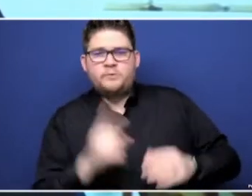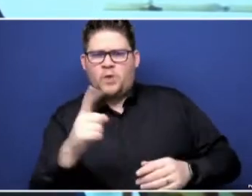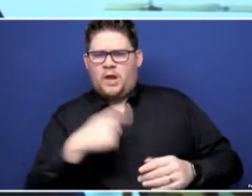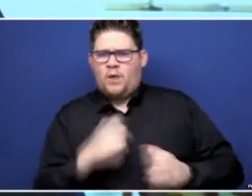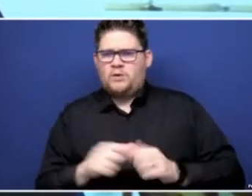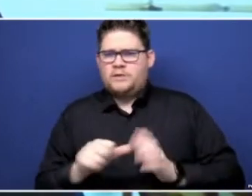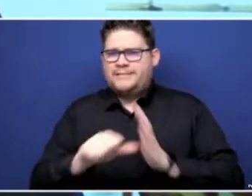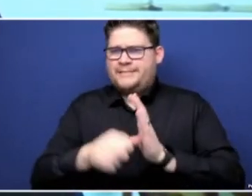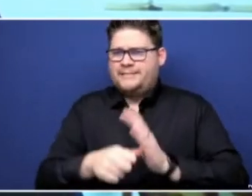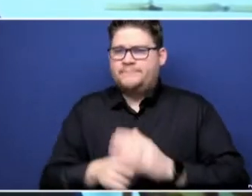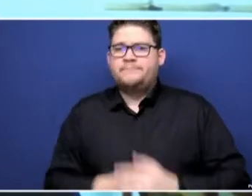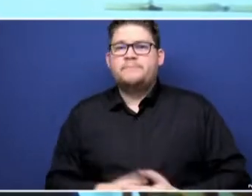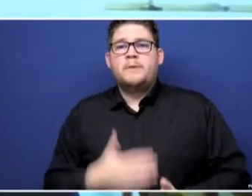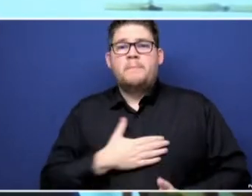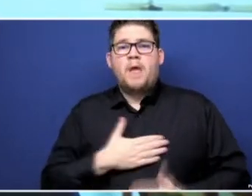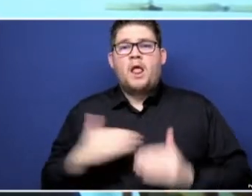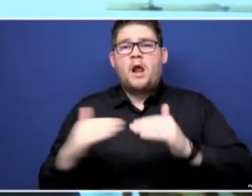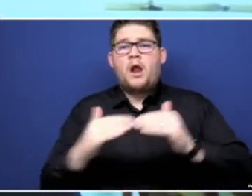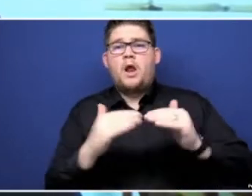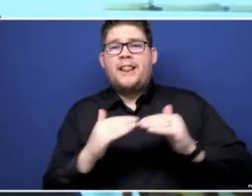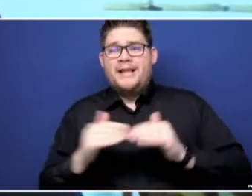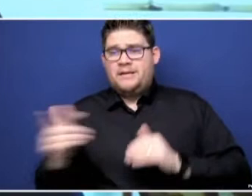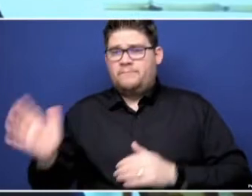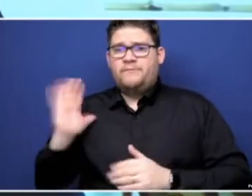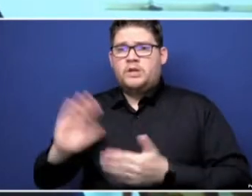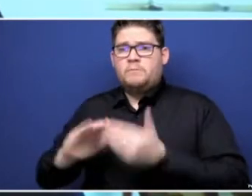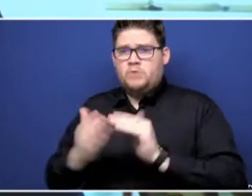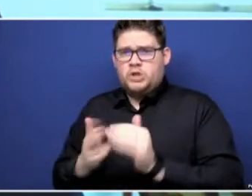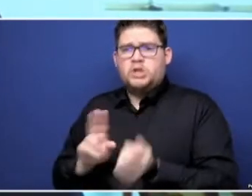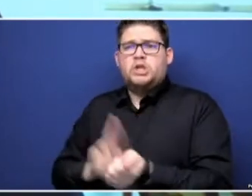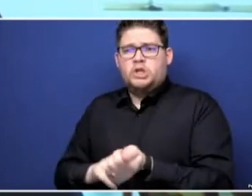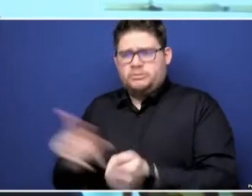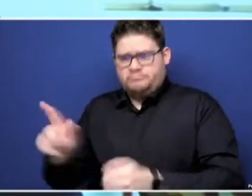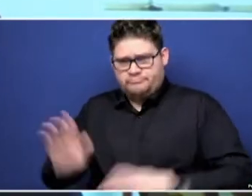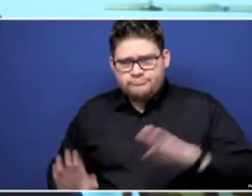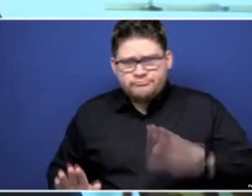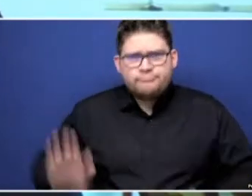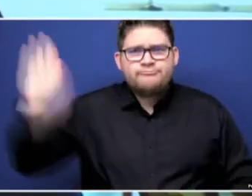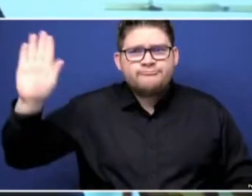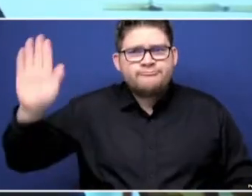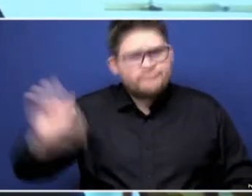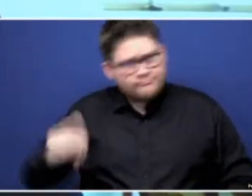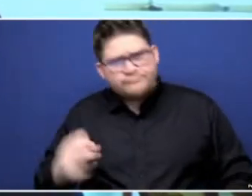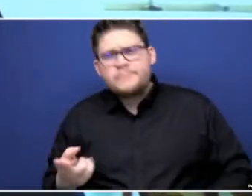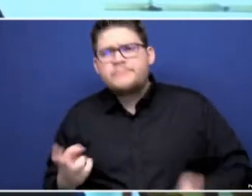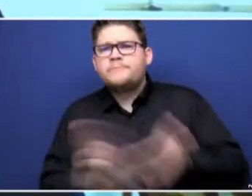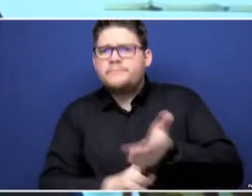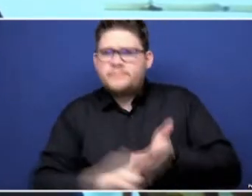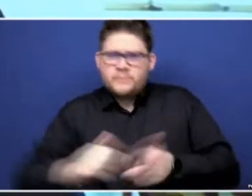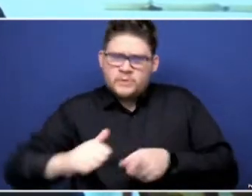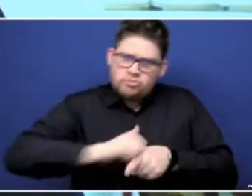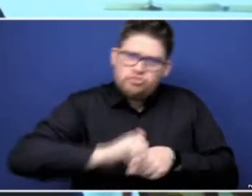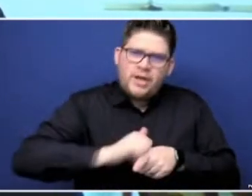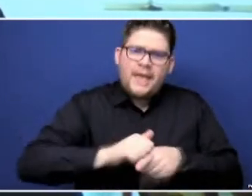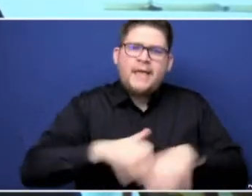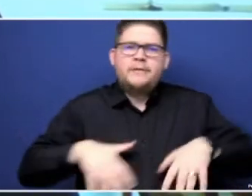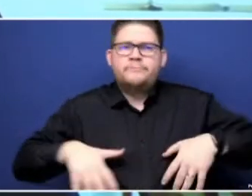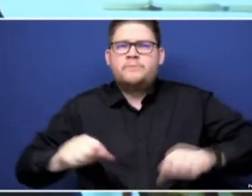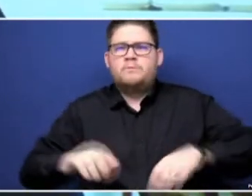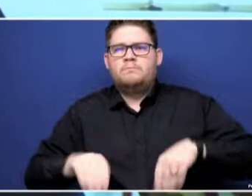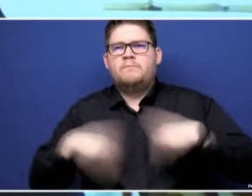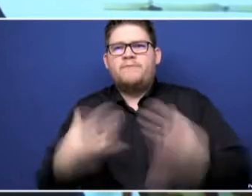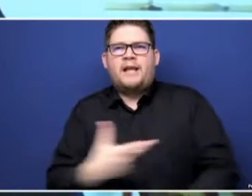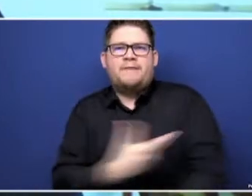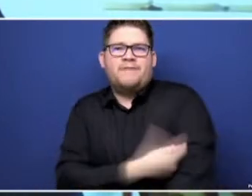regularly provide vaccinations to our children and adults throughout the year that are joining us to actually make a part of this effort.